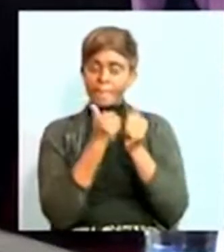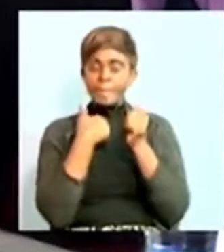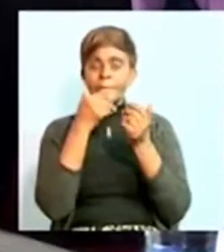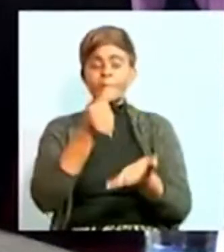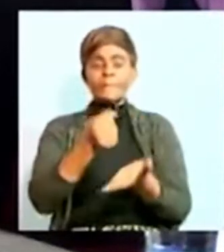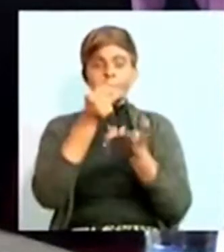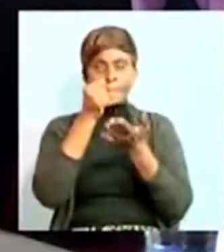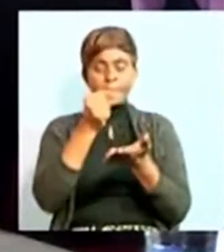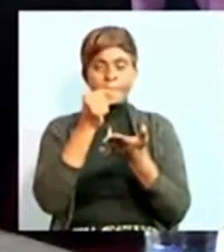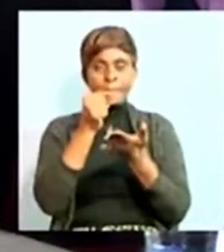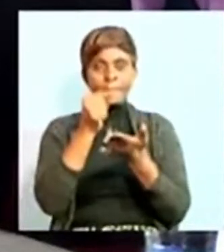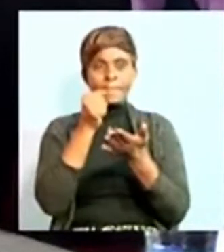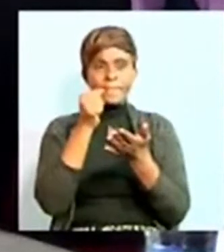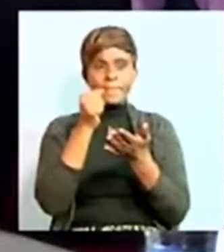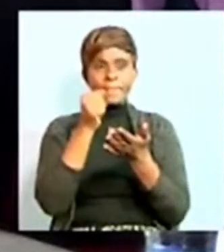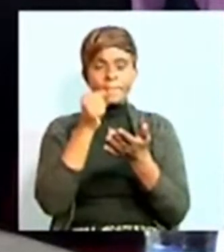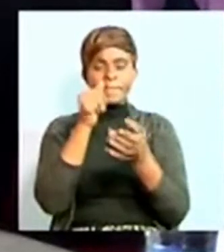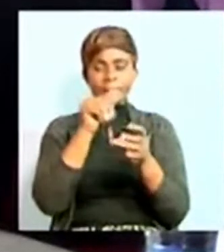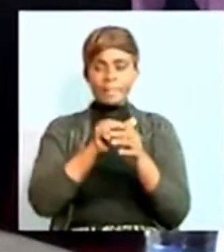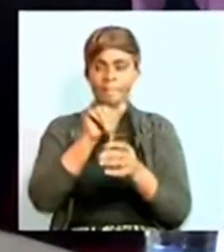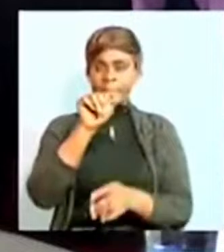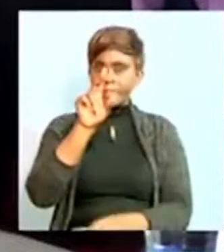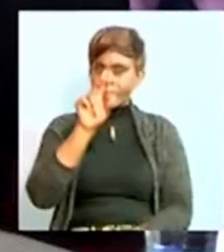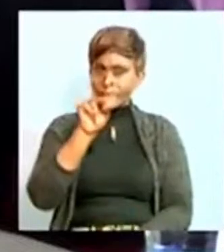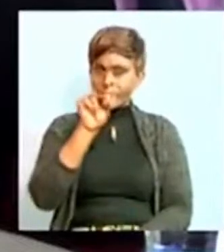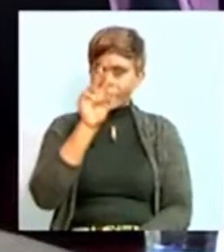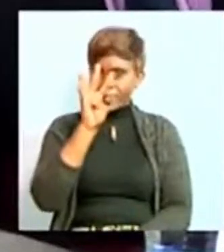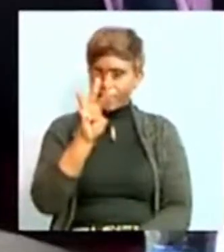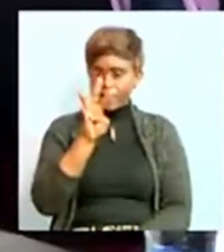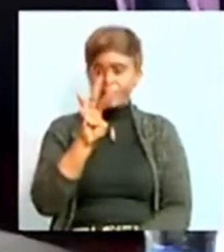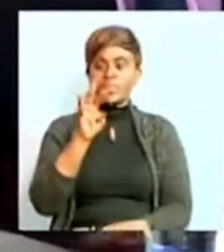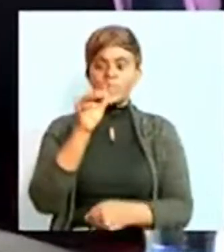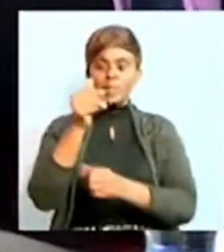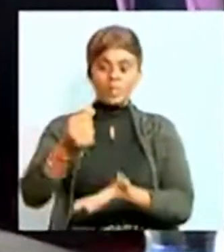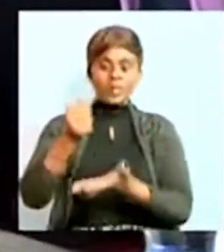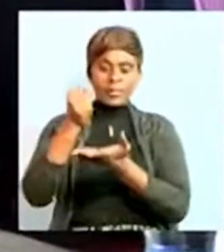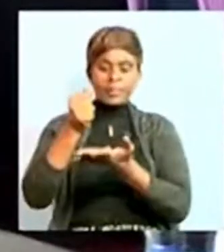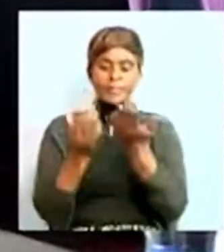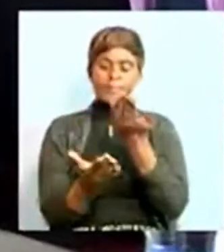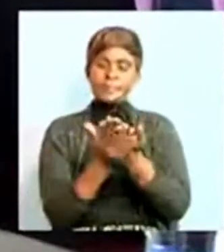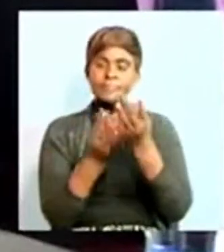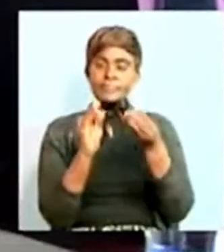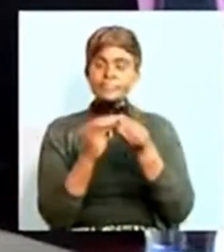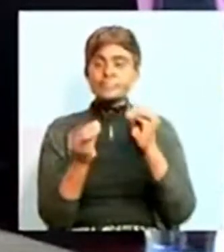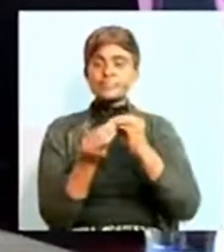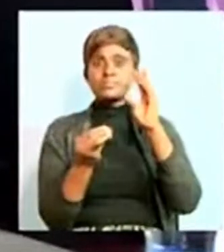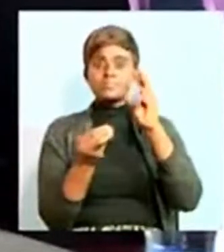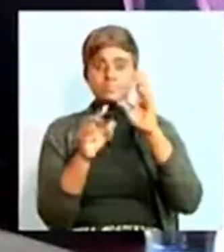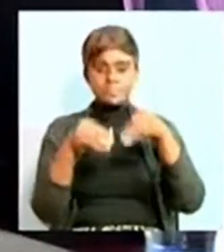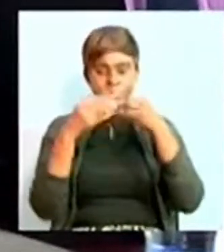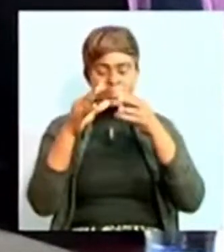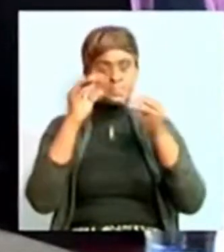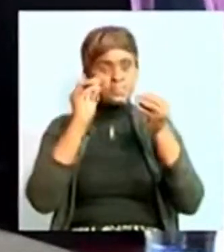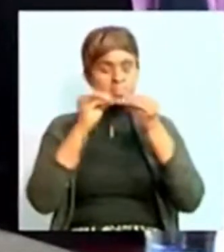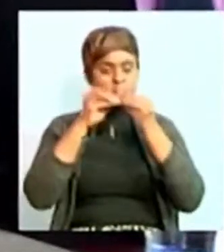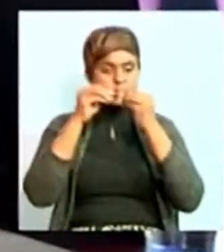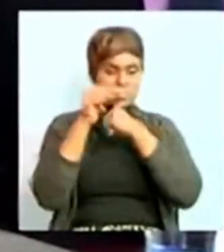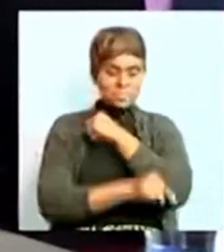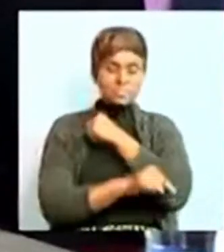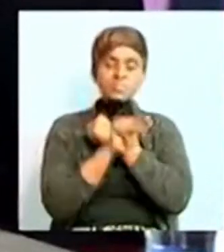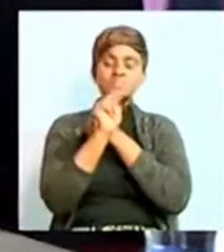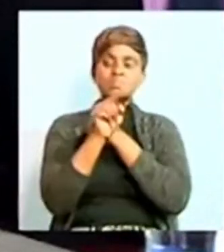in the 2024 budget. Appendix 6 gives further details to this